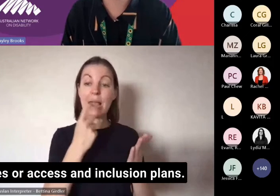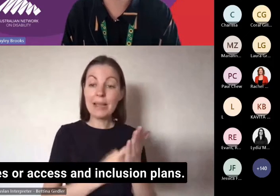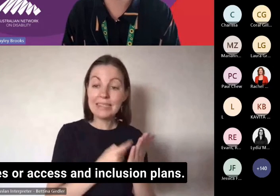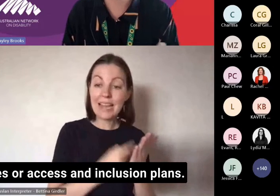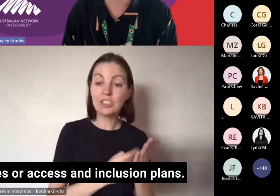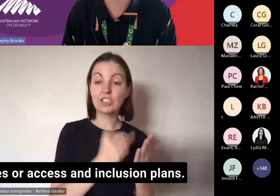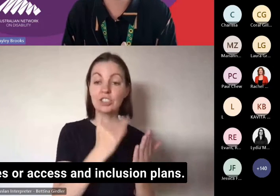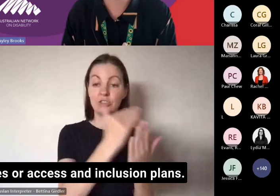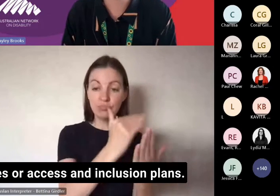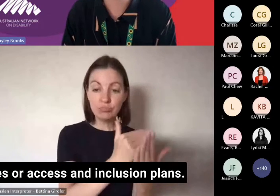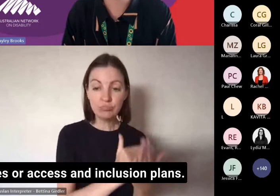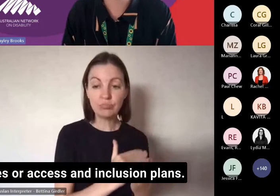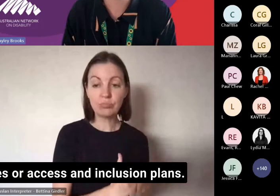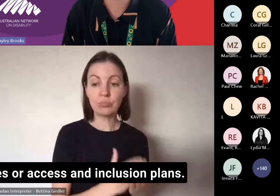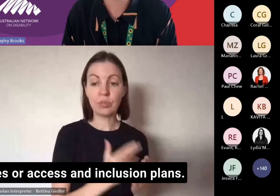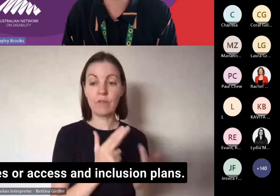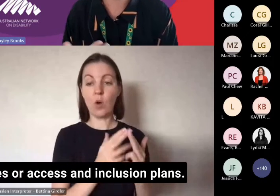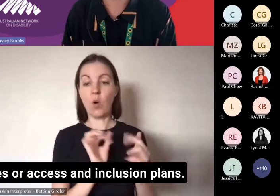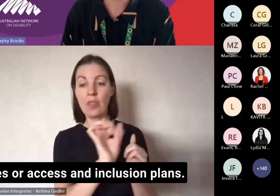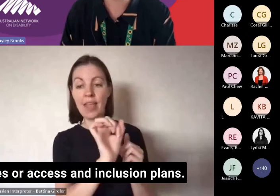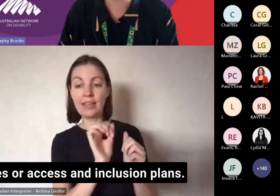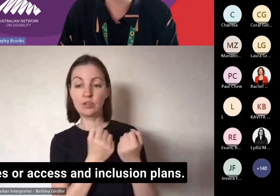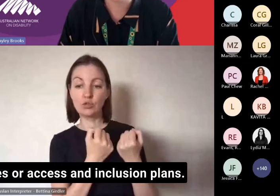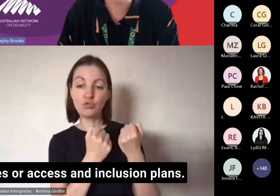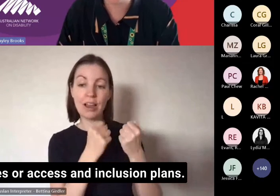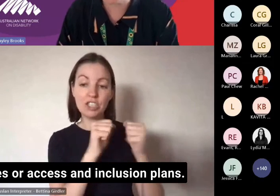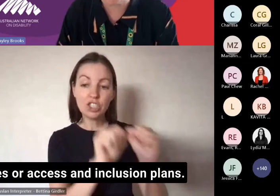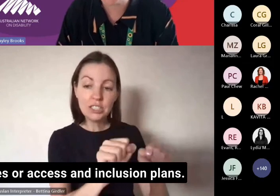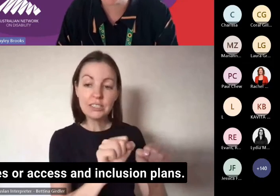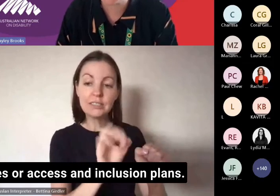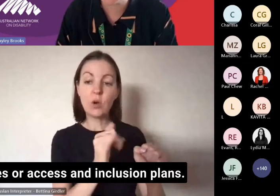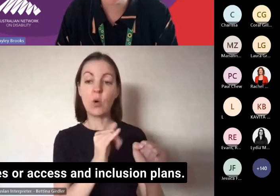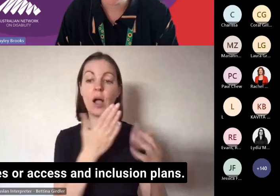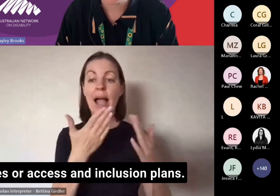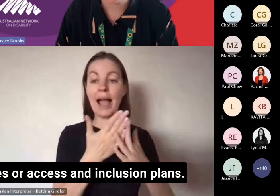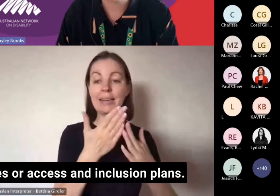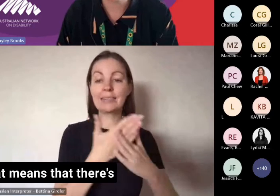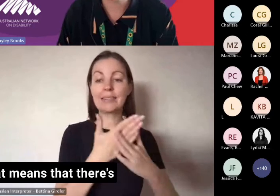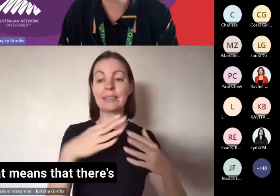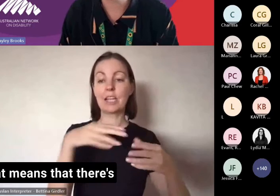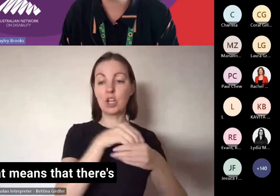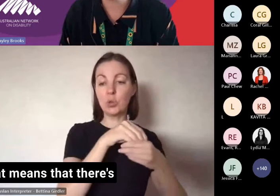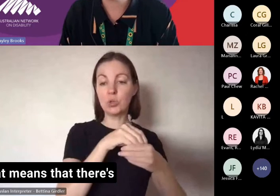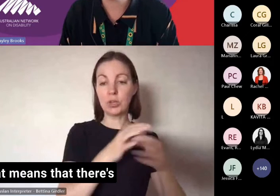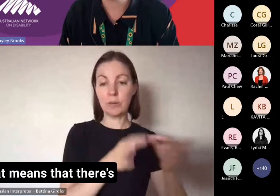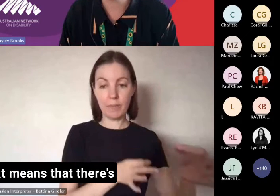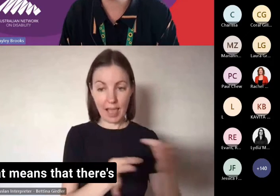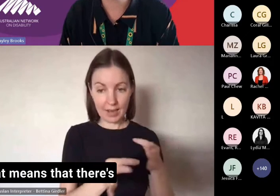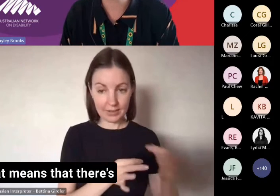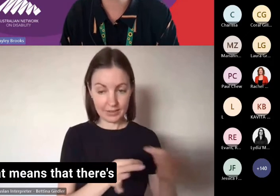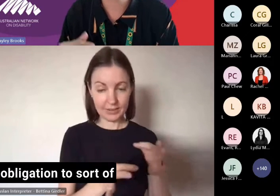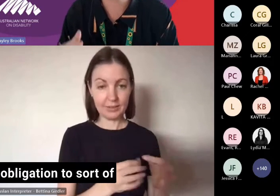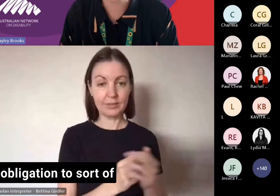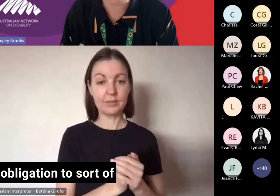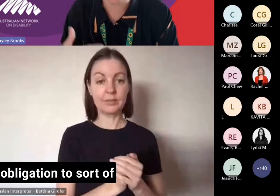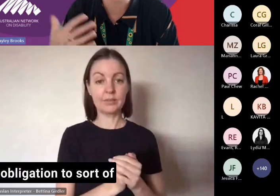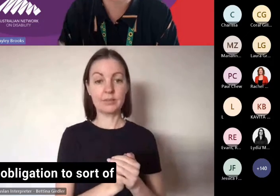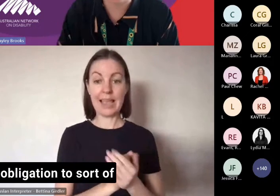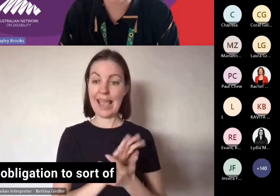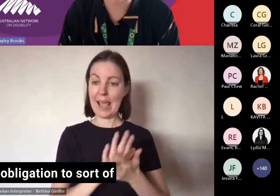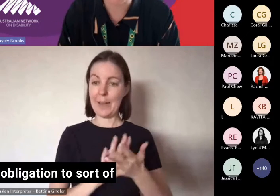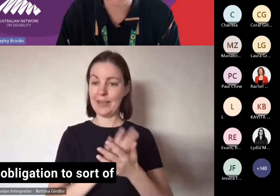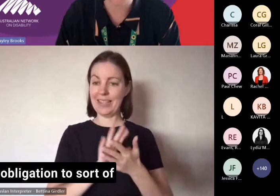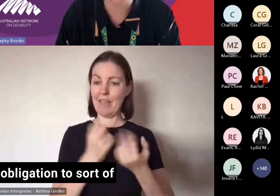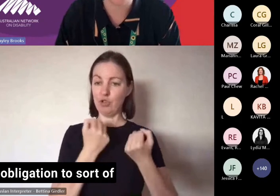sort of organisational strategies or access and inclusion plans. So then that means that there's a